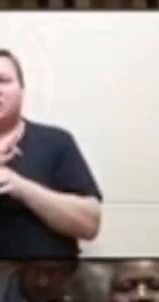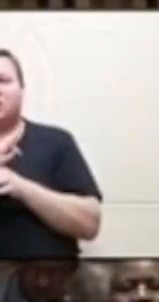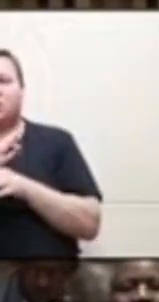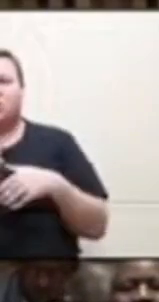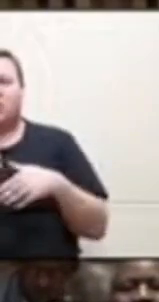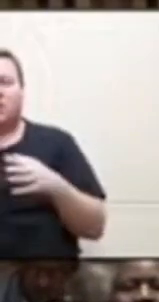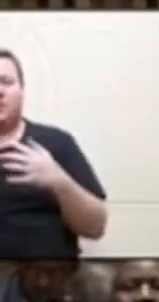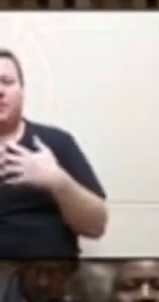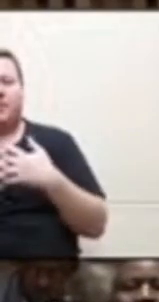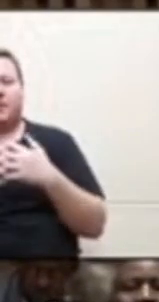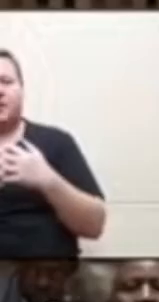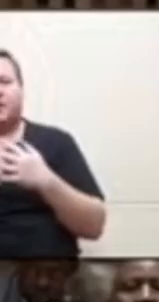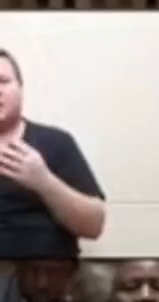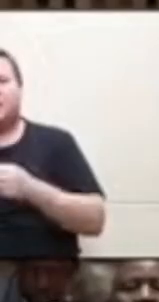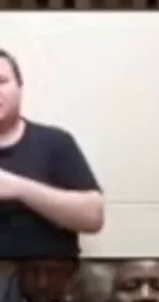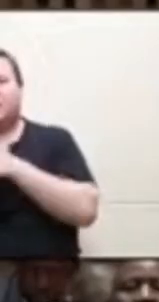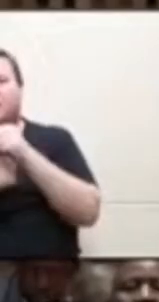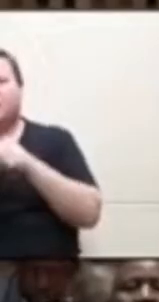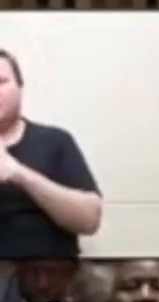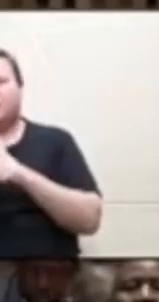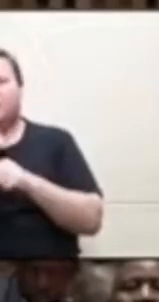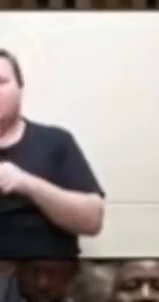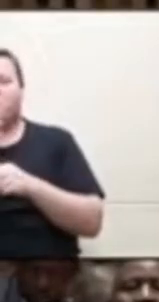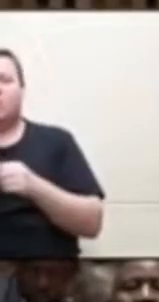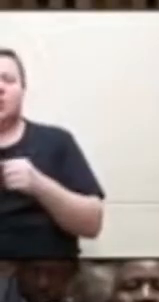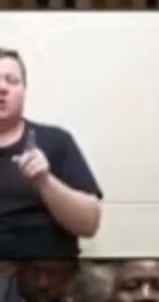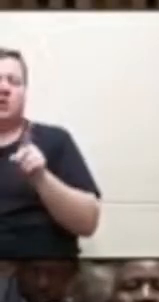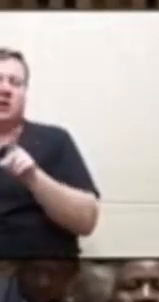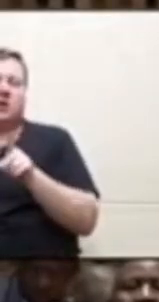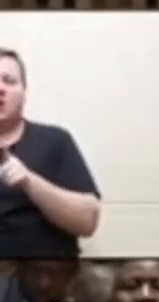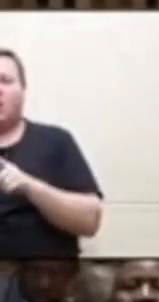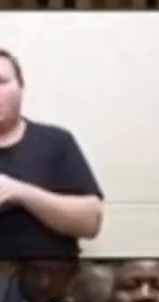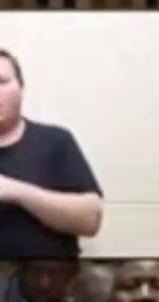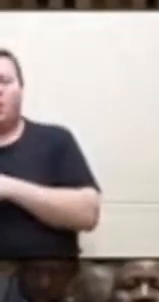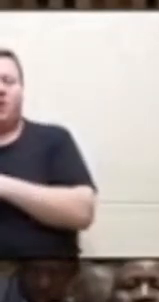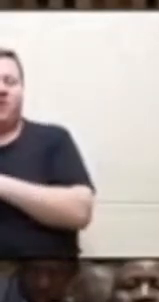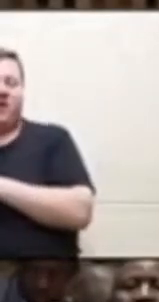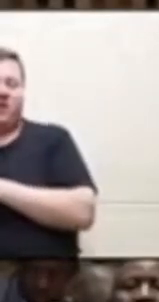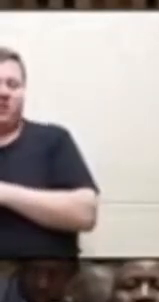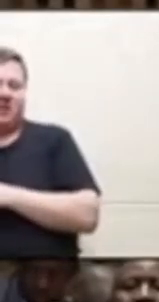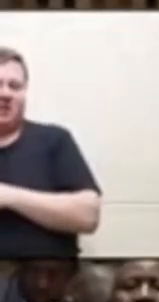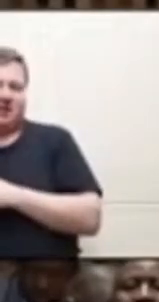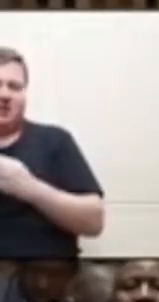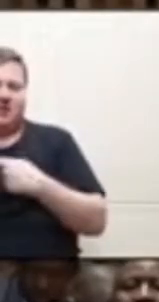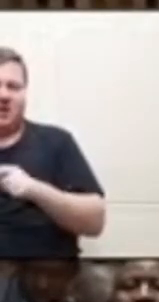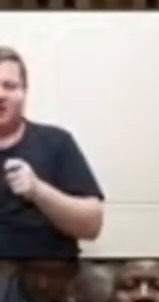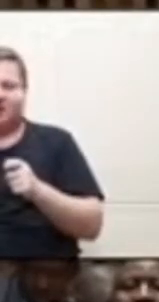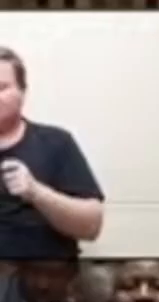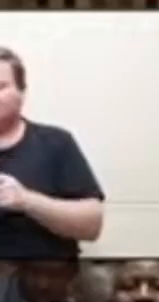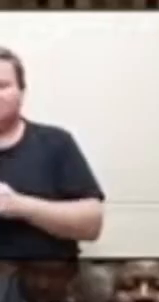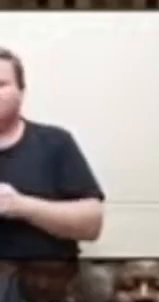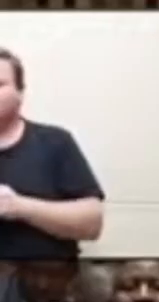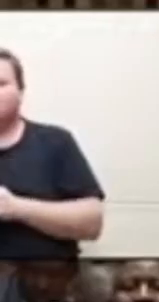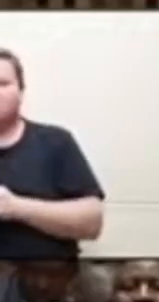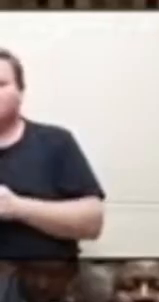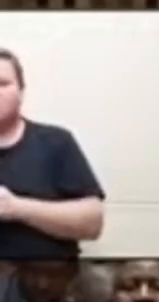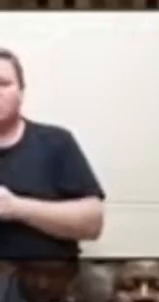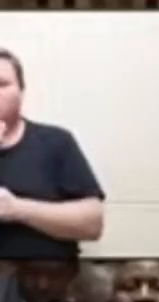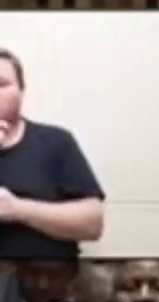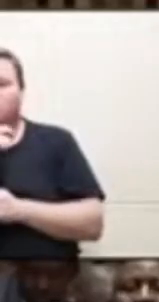it looks as if we had 105 that we spent. It's only because we brought forward